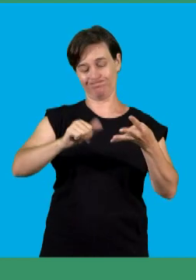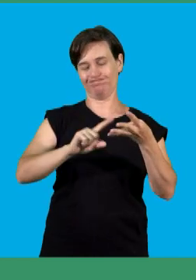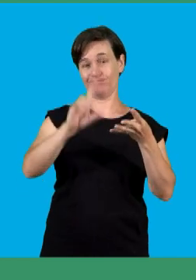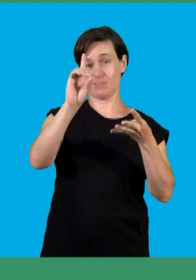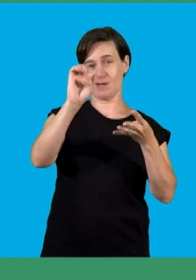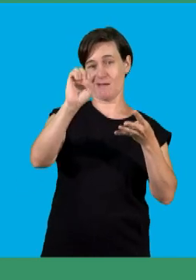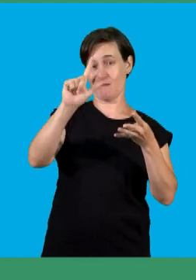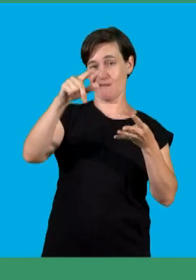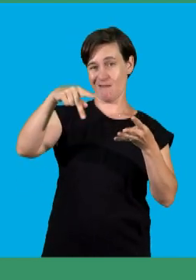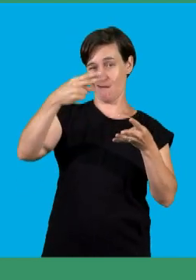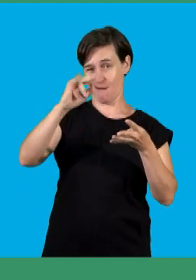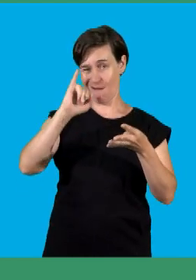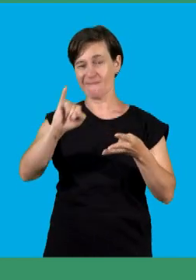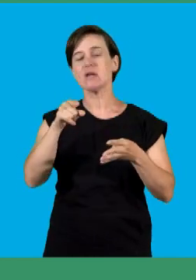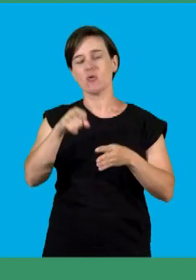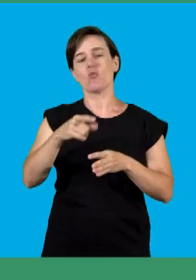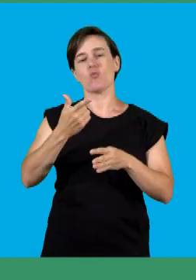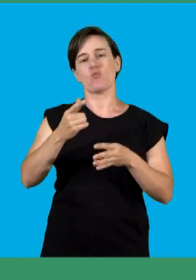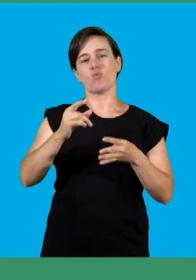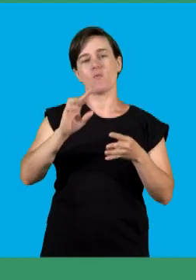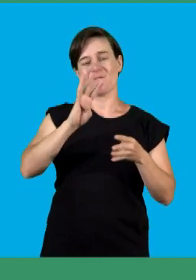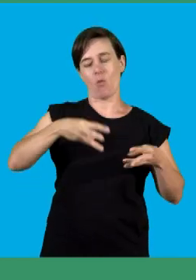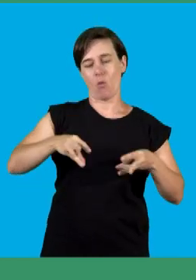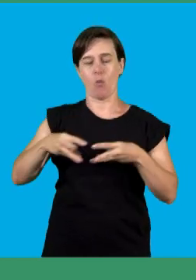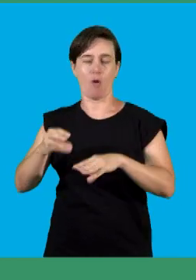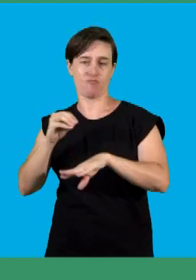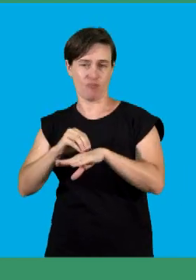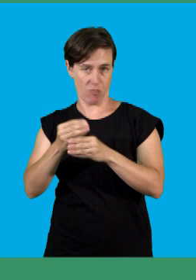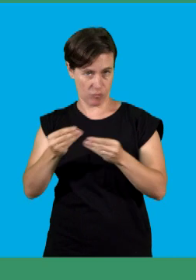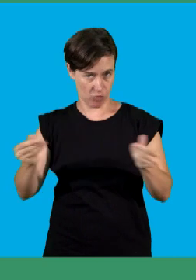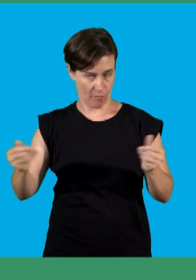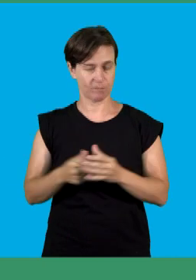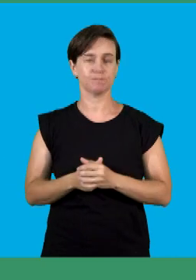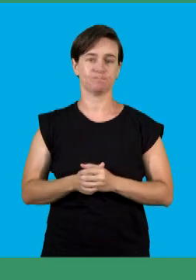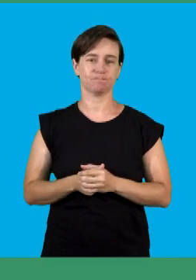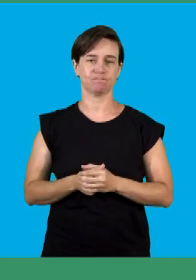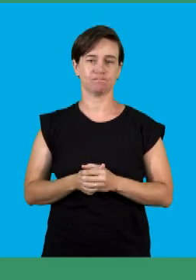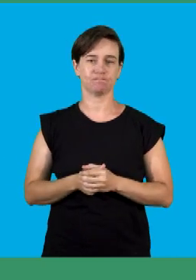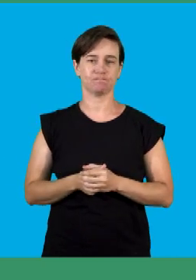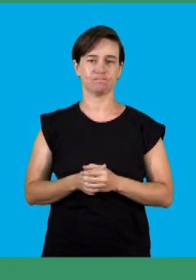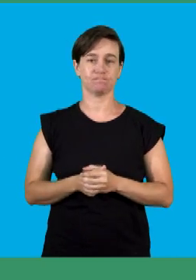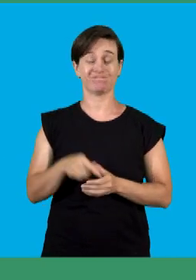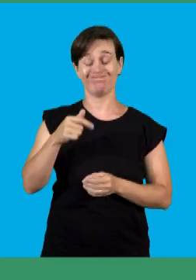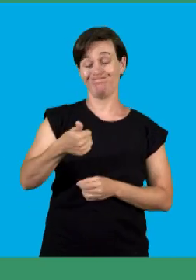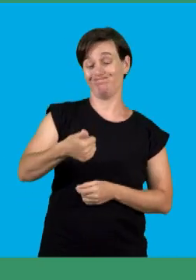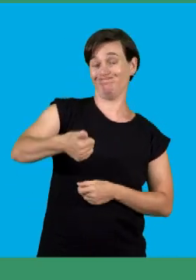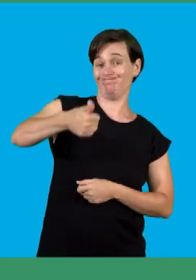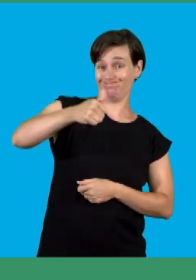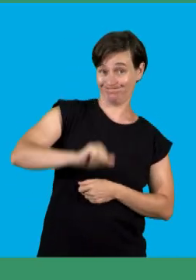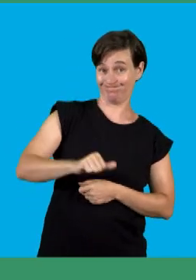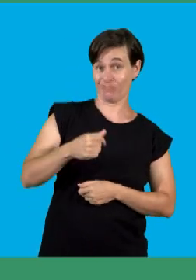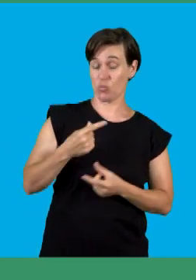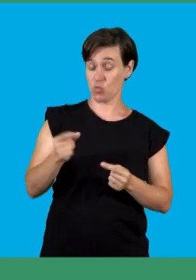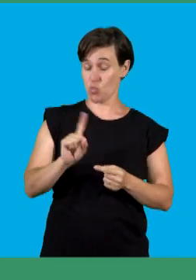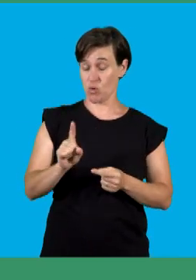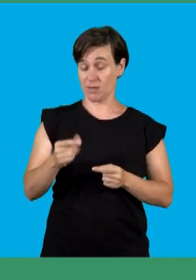the Delphi technique. These are the problem-solving techniques that we'll be focusing on. And thirdly, you